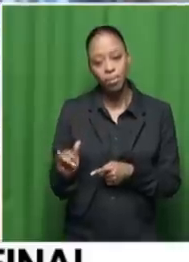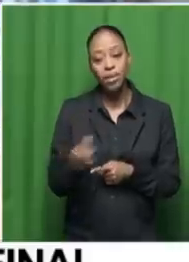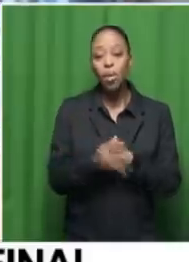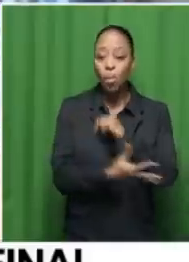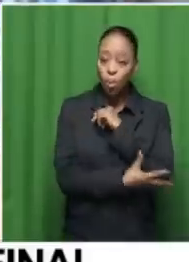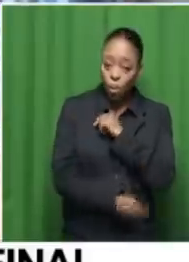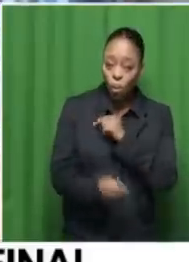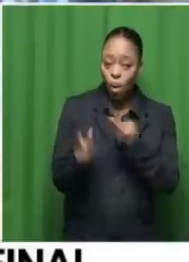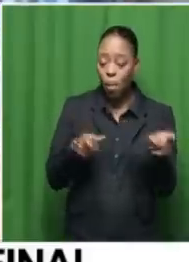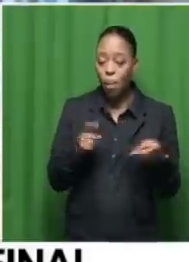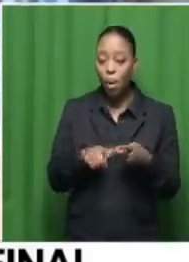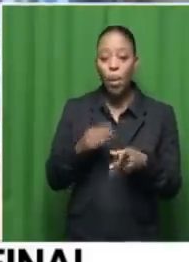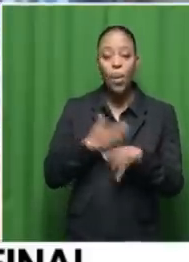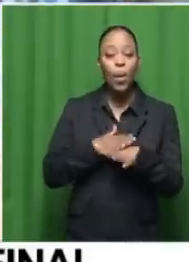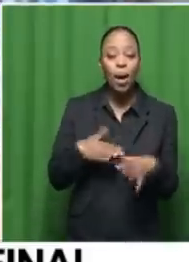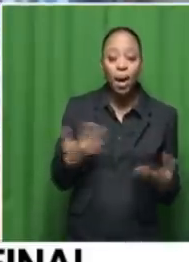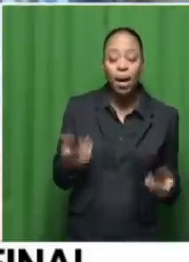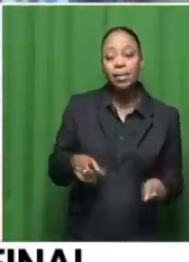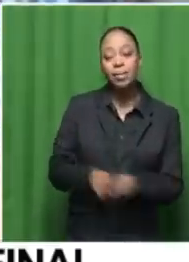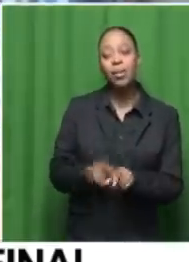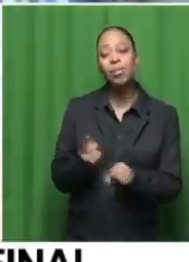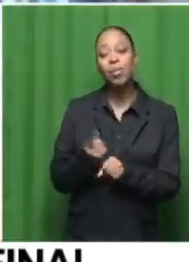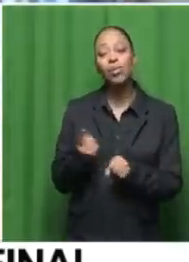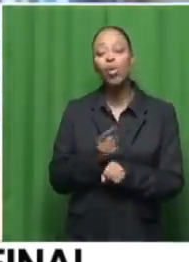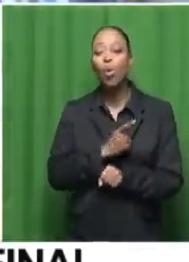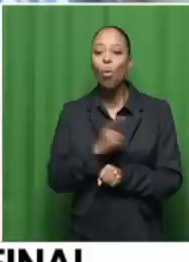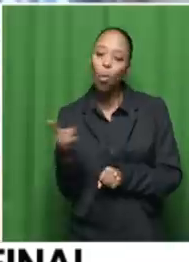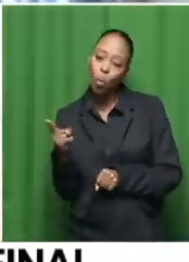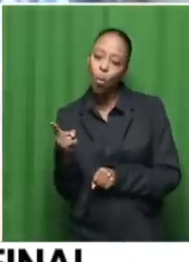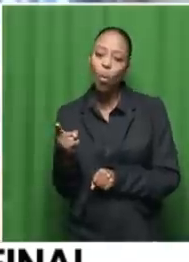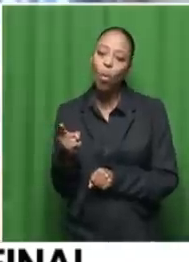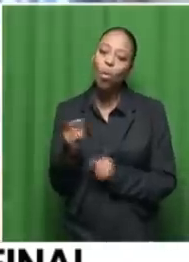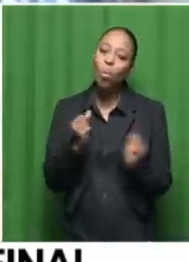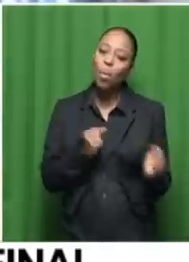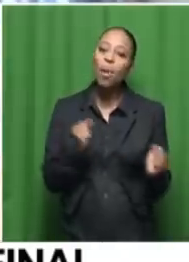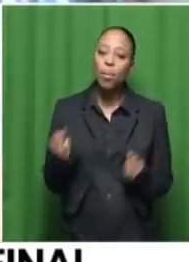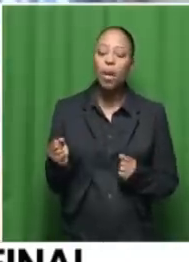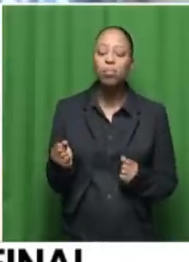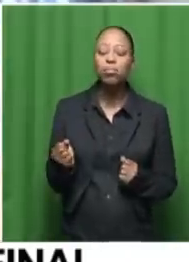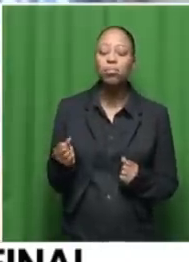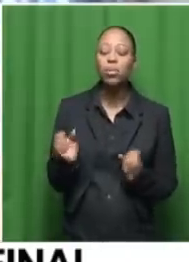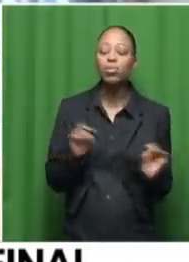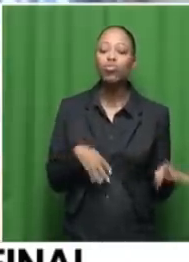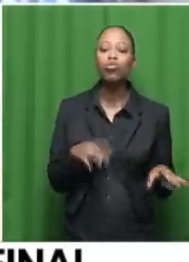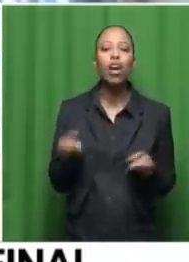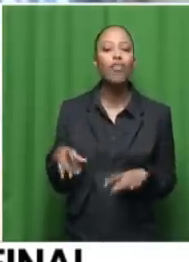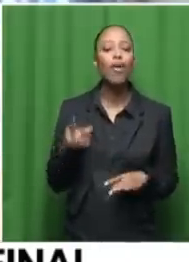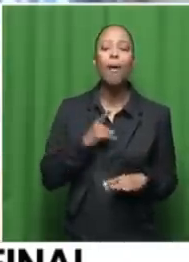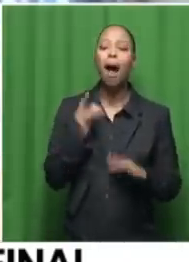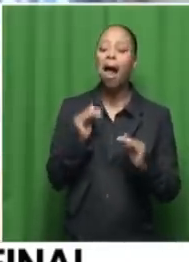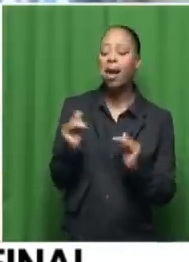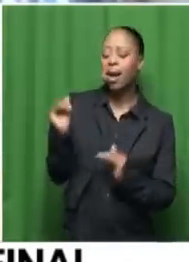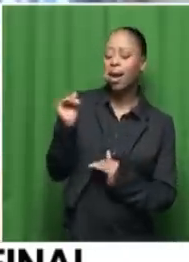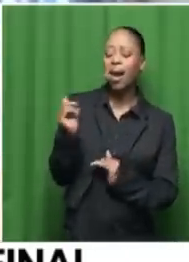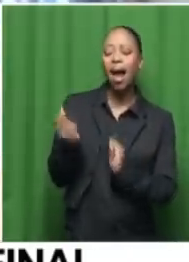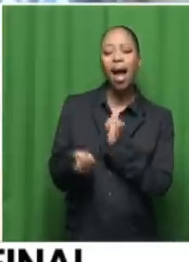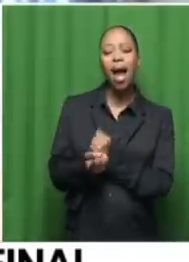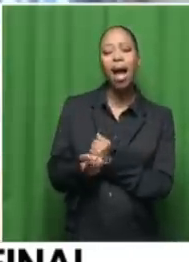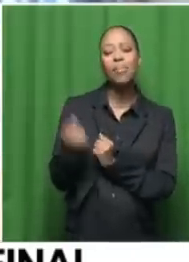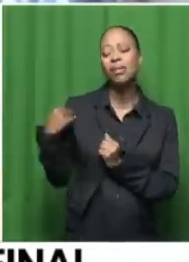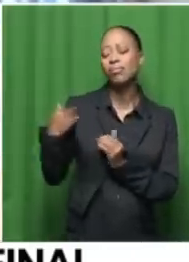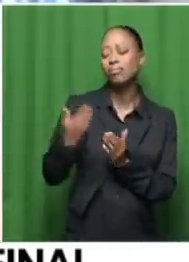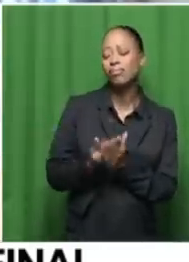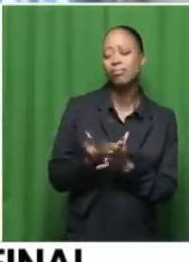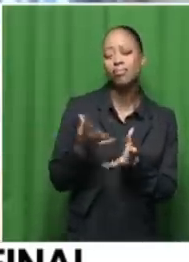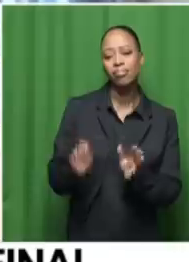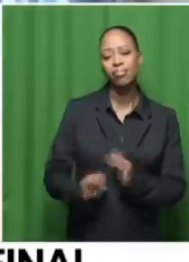the unemployed, and those who still bear the brunt of the inequality that has persisted in South